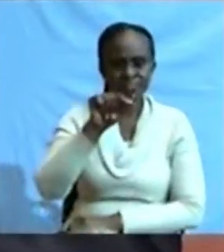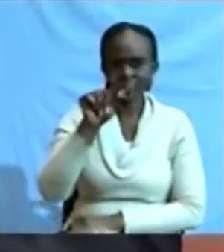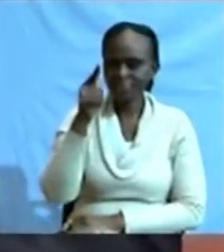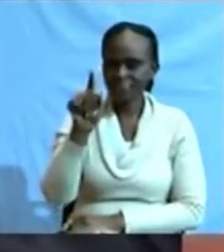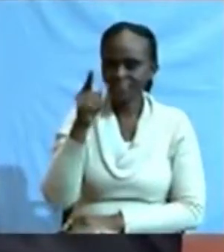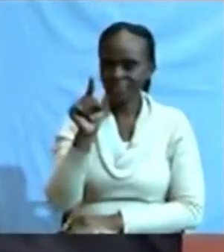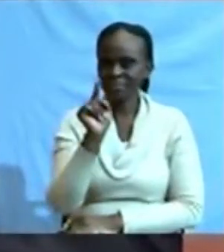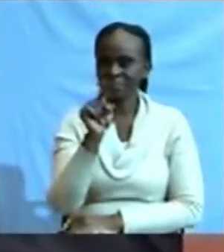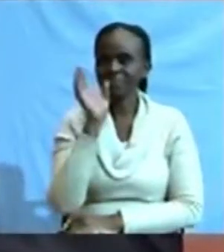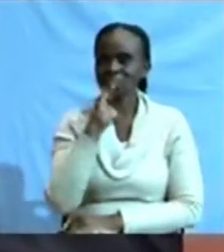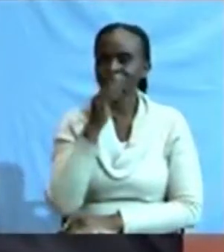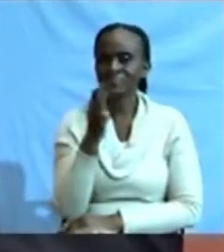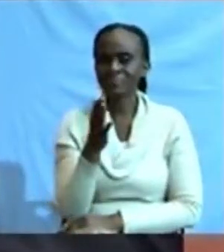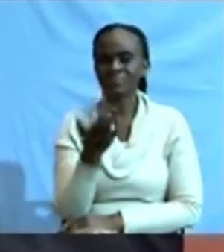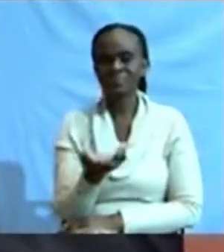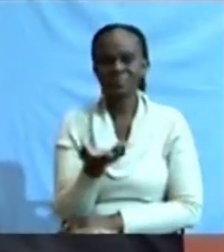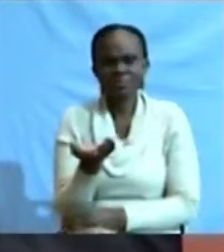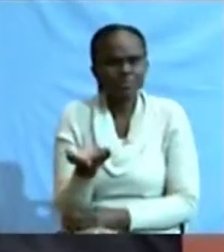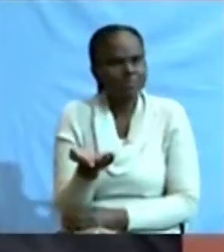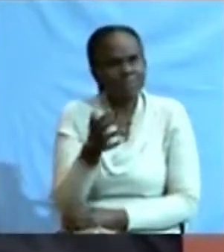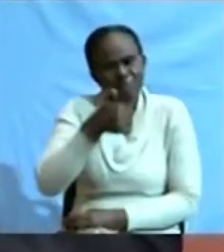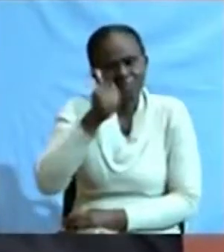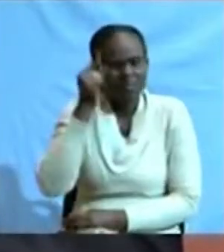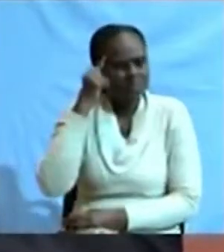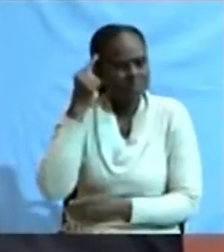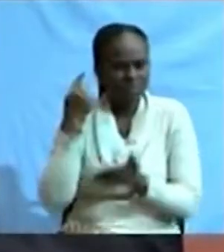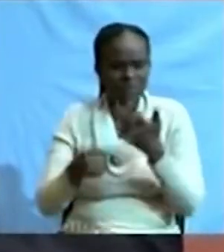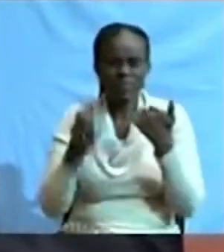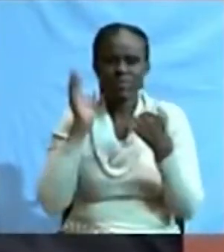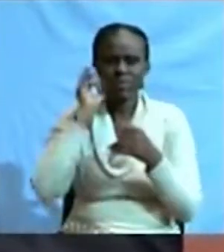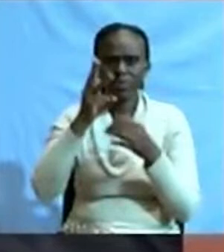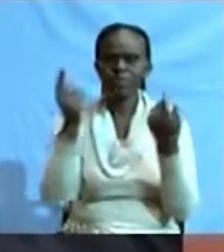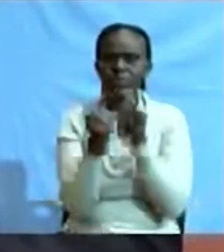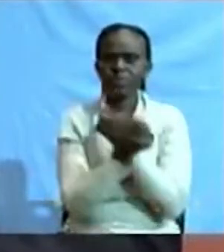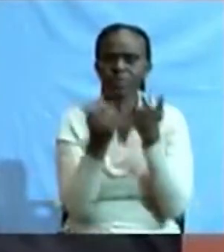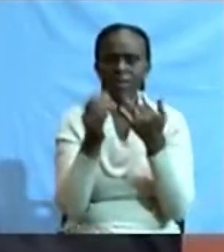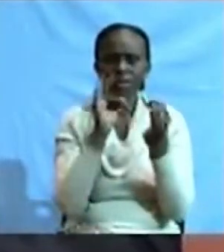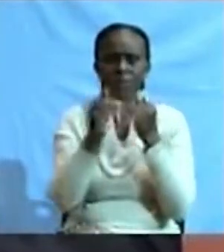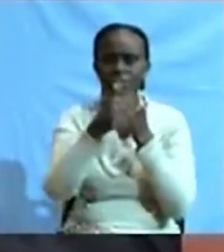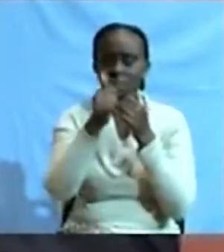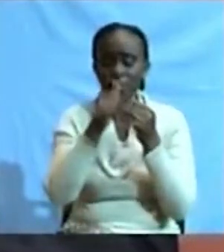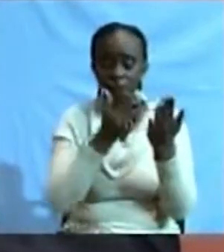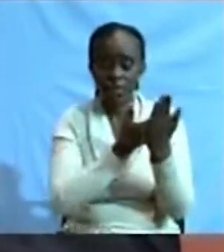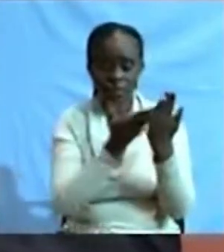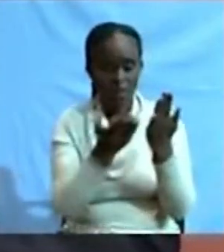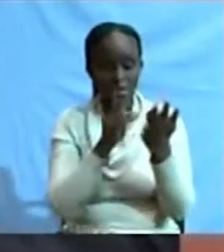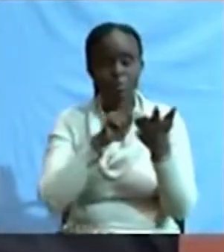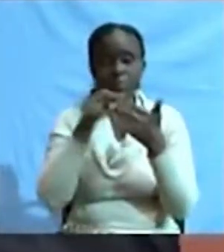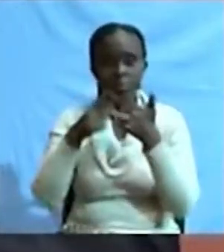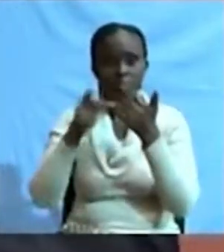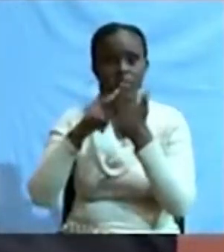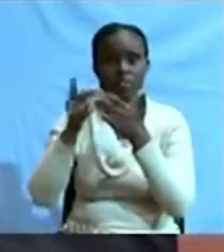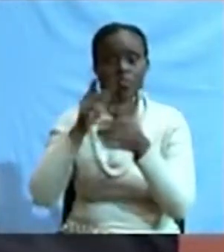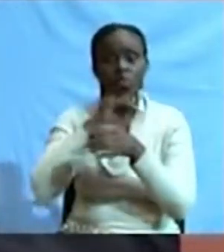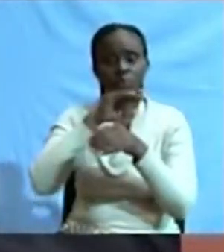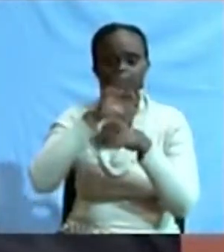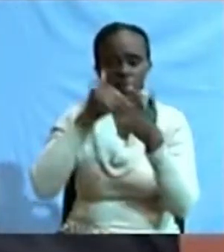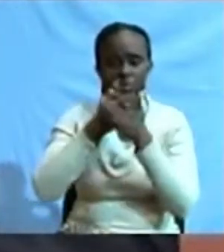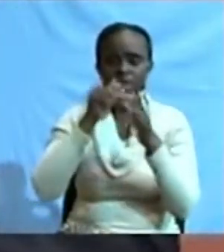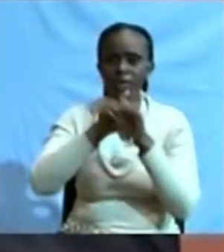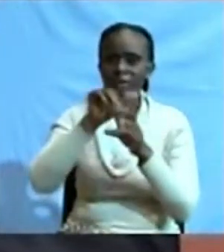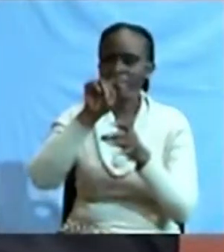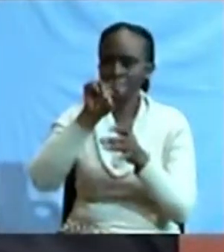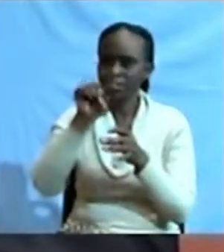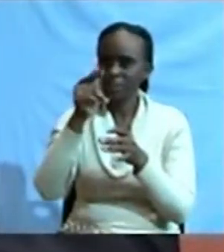2021. What do you think will now change? If you did these programs in